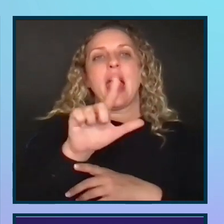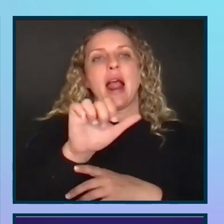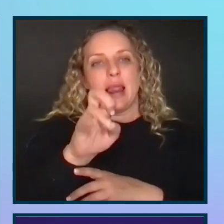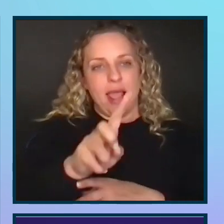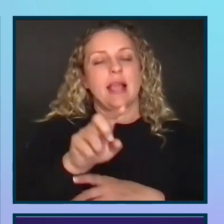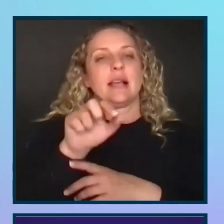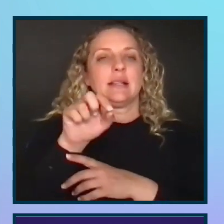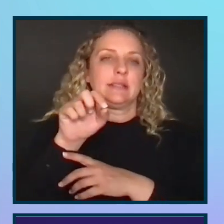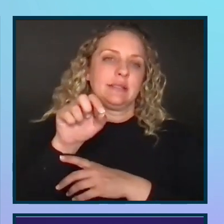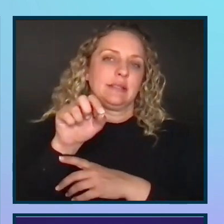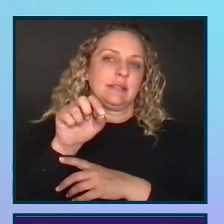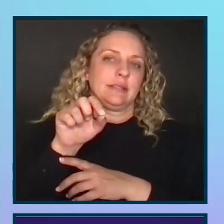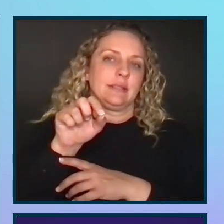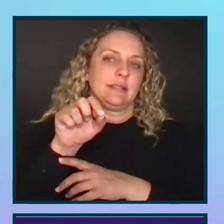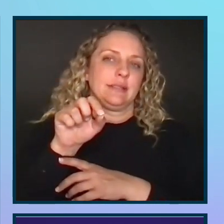native-land.ca. Again, that's